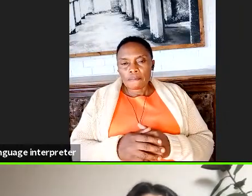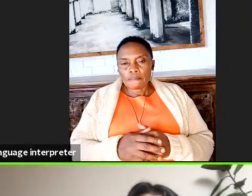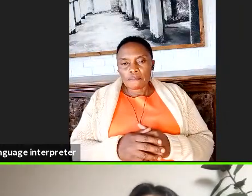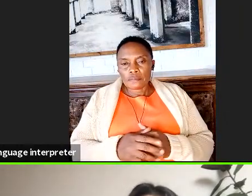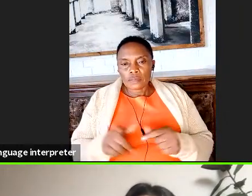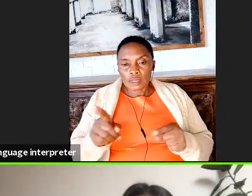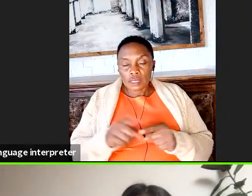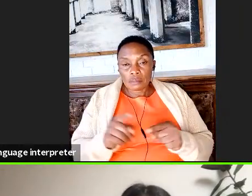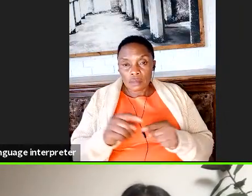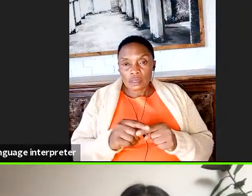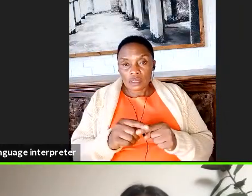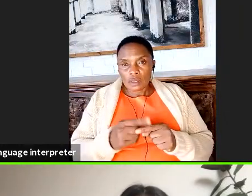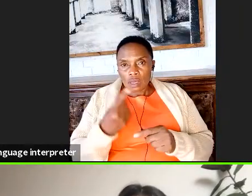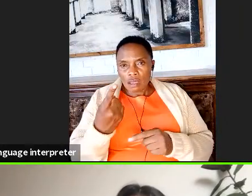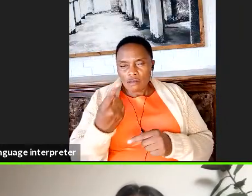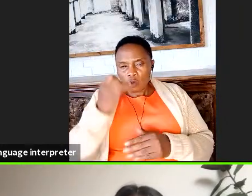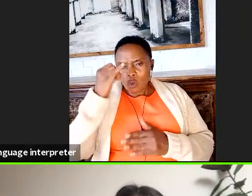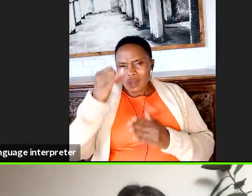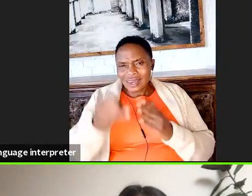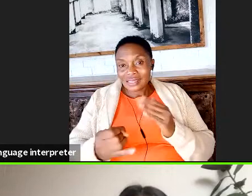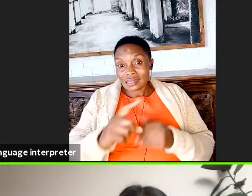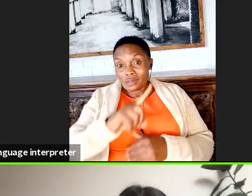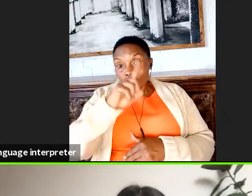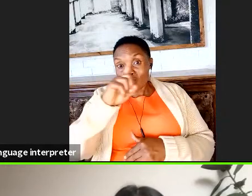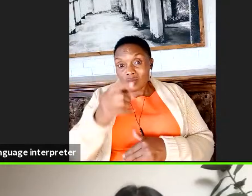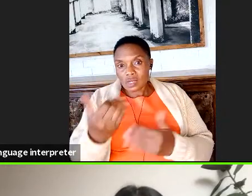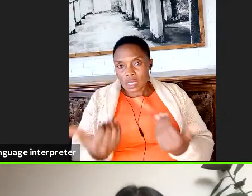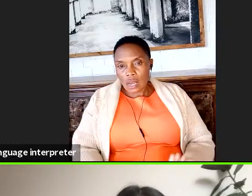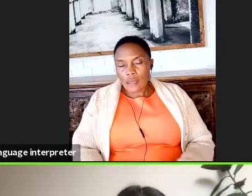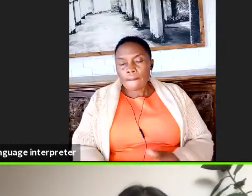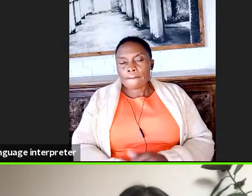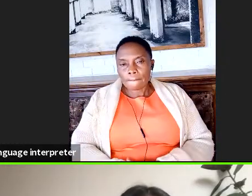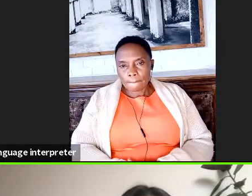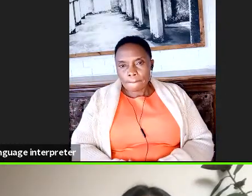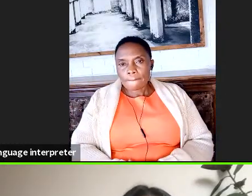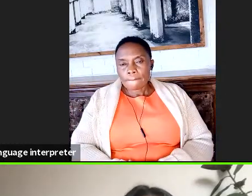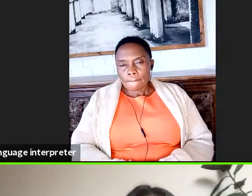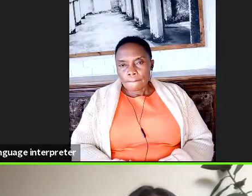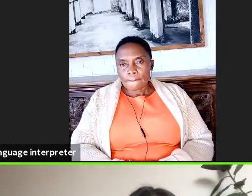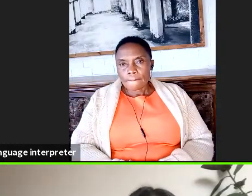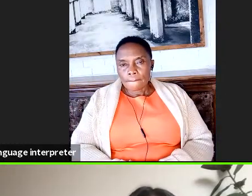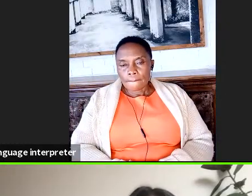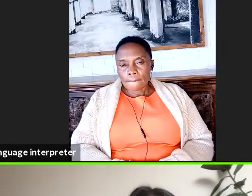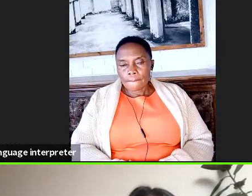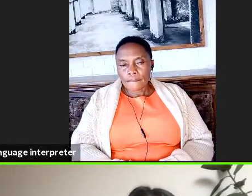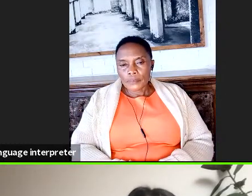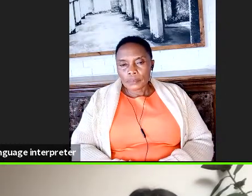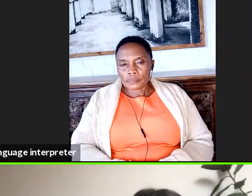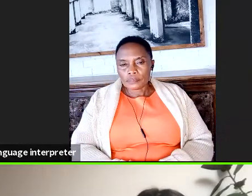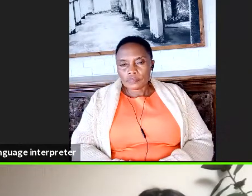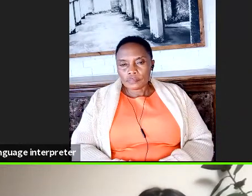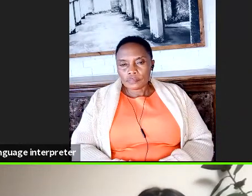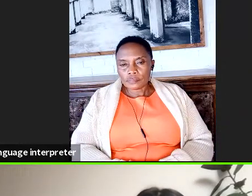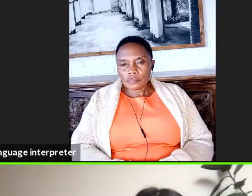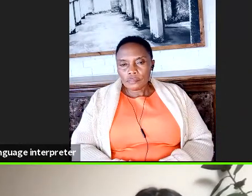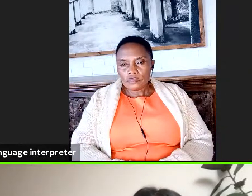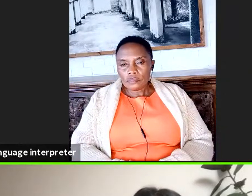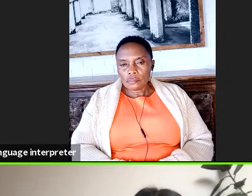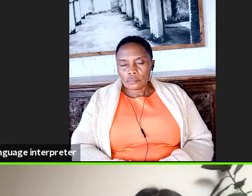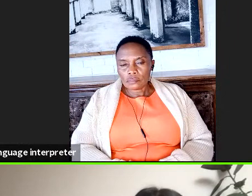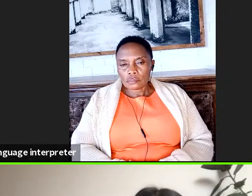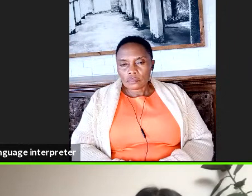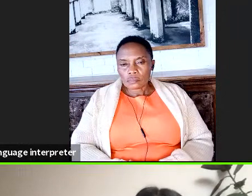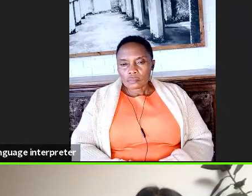Namibia. We have one last question that's come in, and maybe Nashilonga would like to address it. Kind of back to sort of